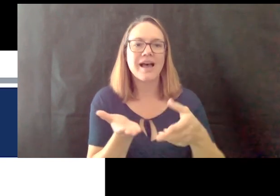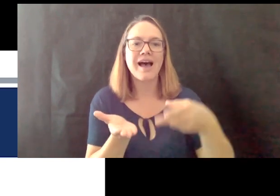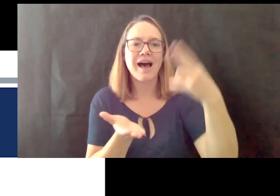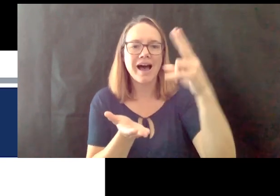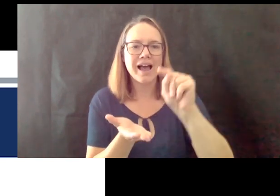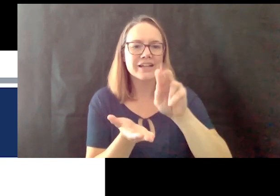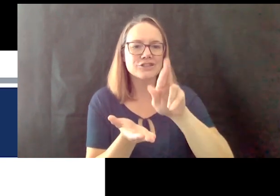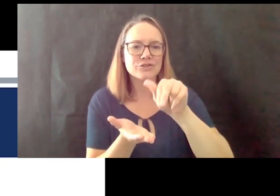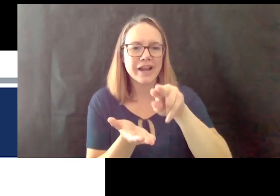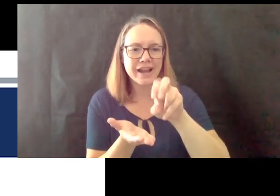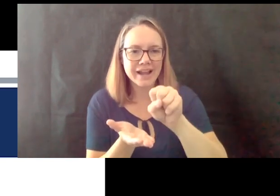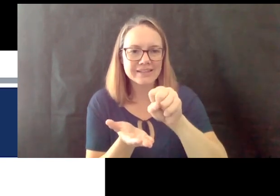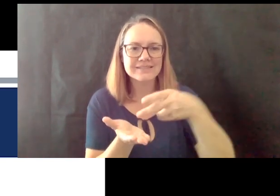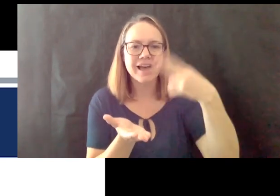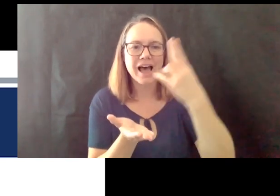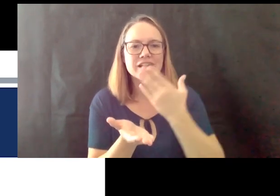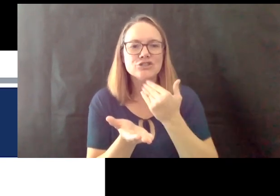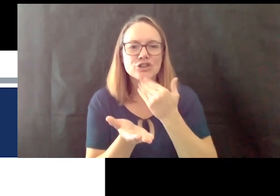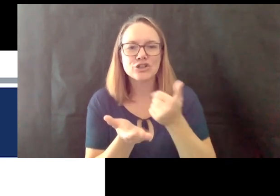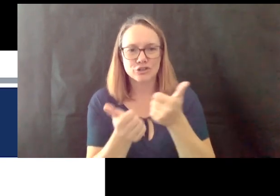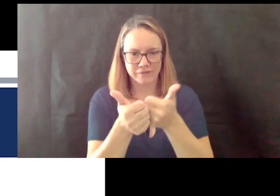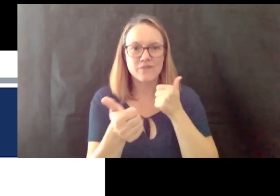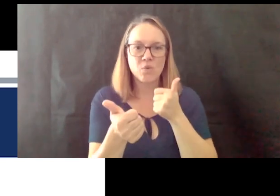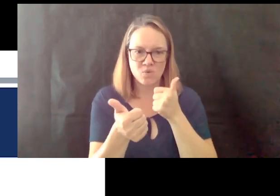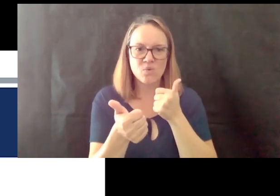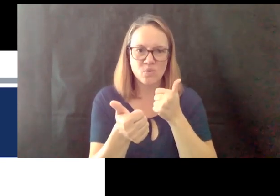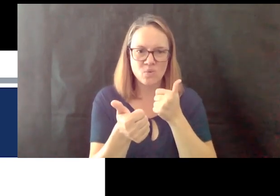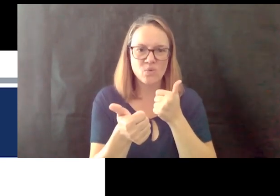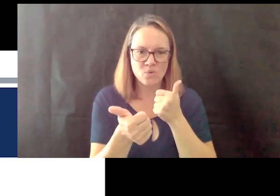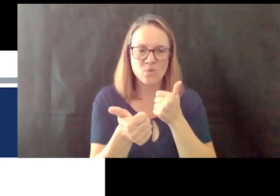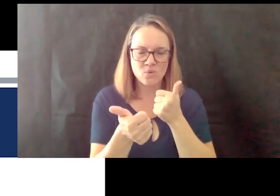foods that have high trans fats, high sodium, high sugars.